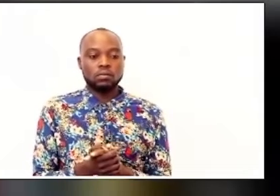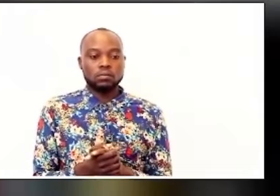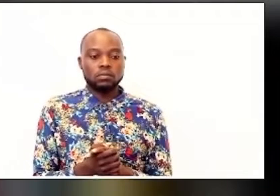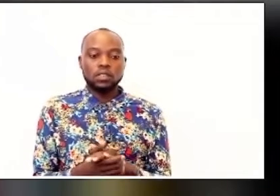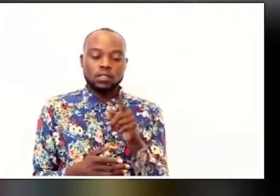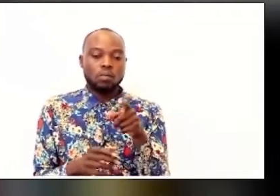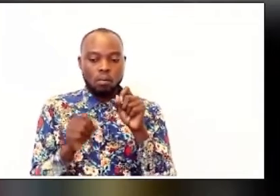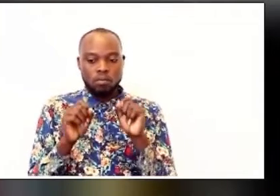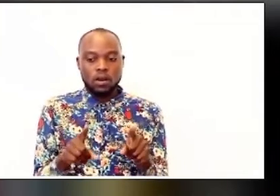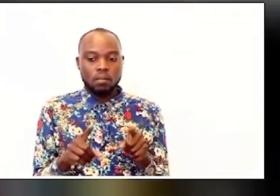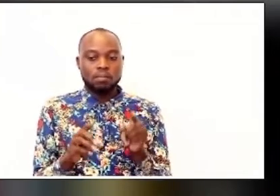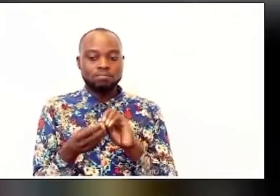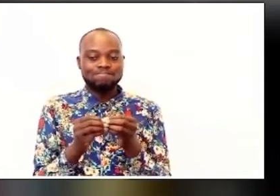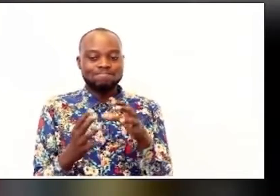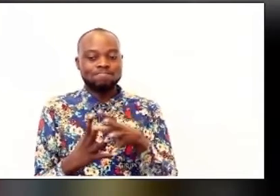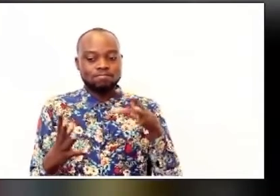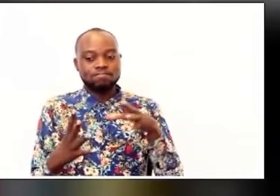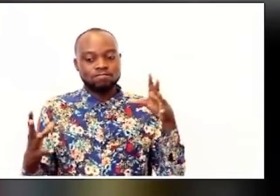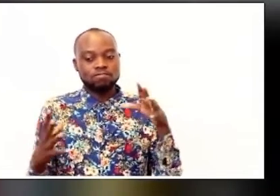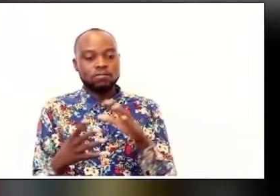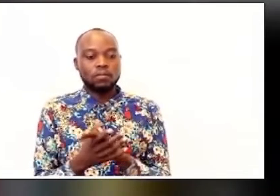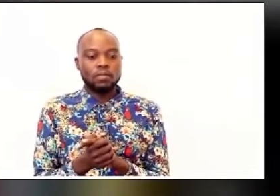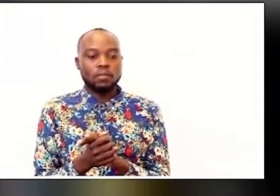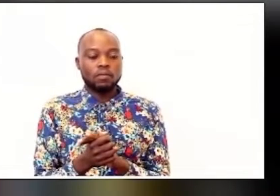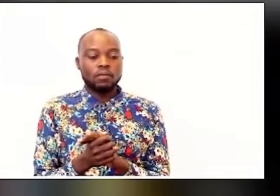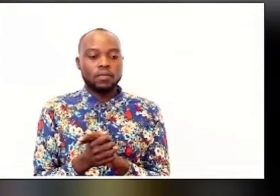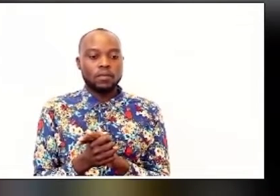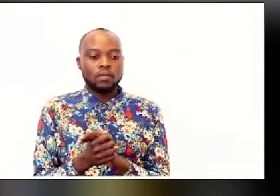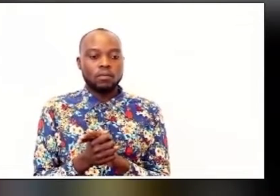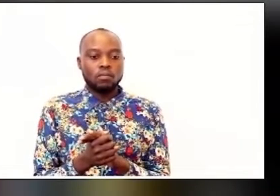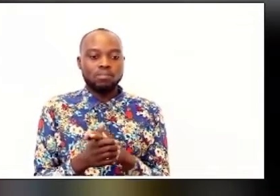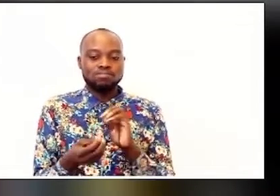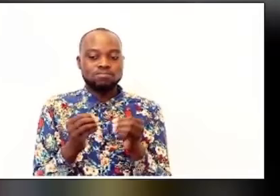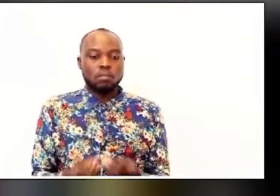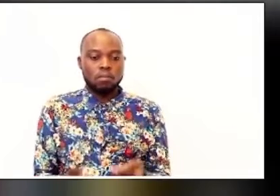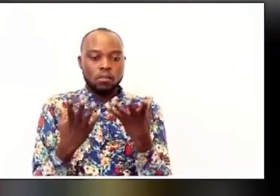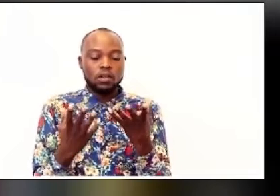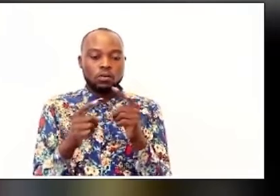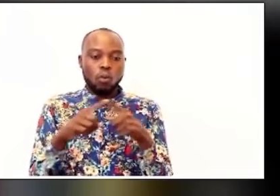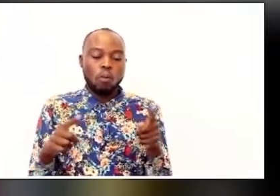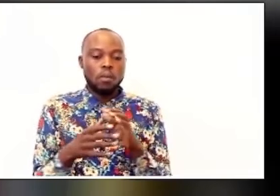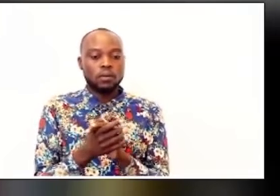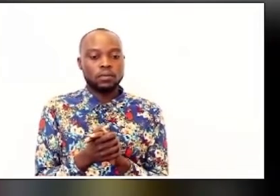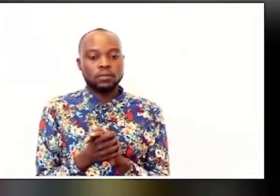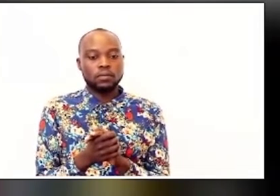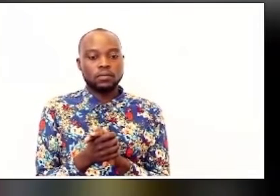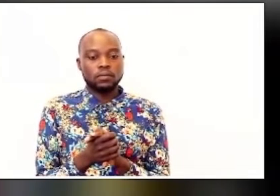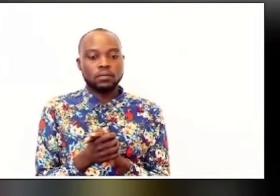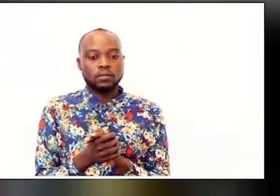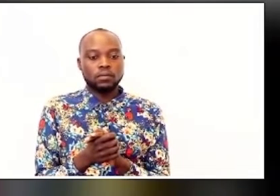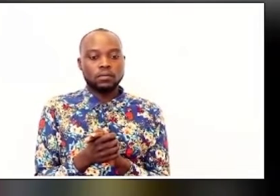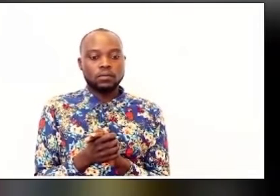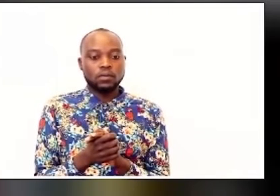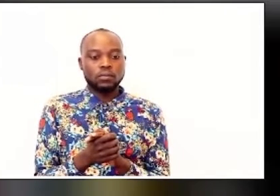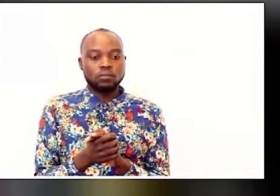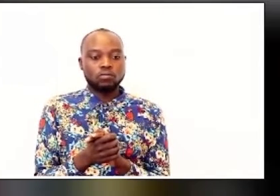by banning, the expansion of any new, fossil fuel production, as well as, of course, the rapid phasing out of